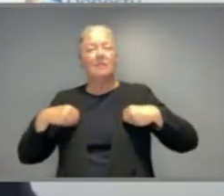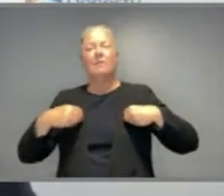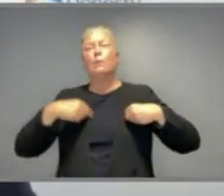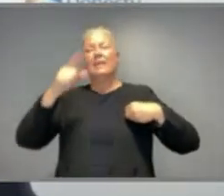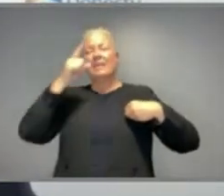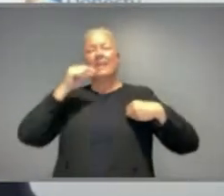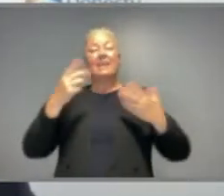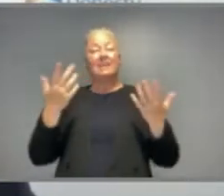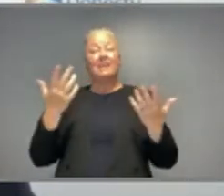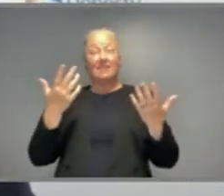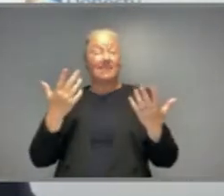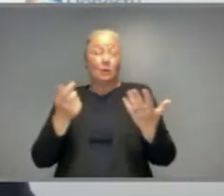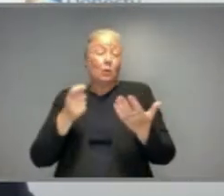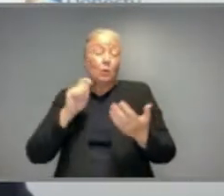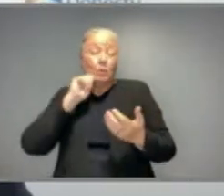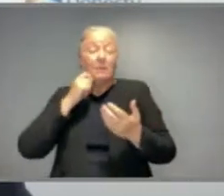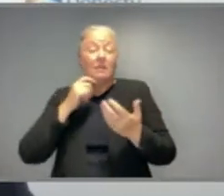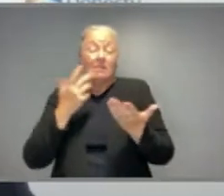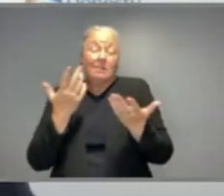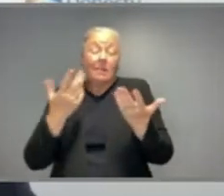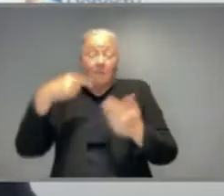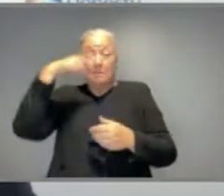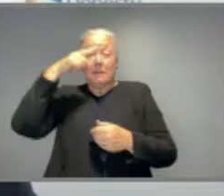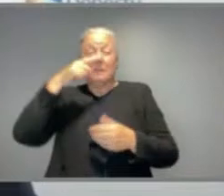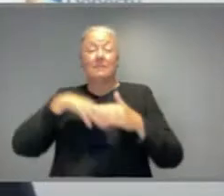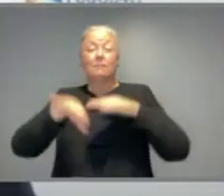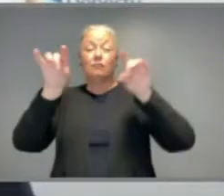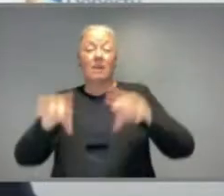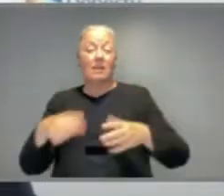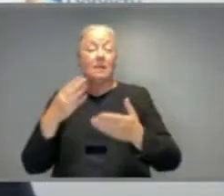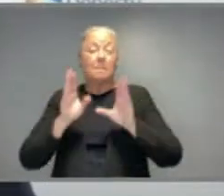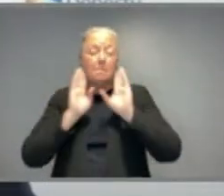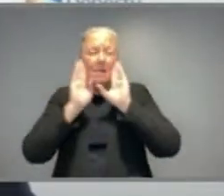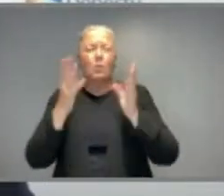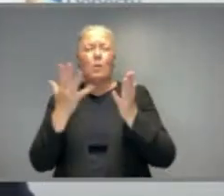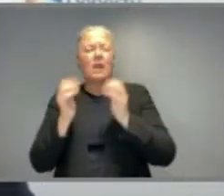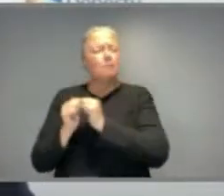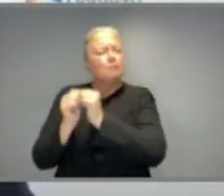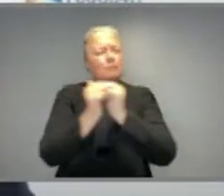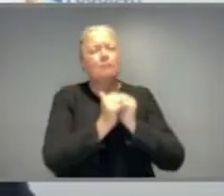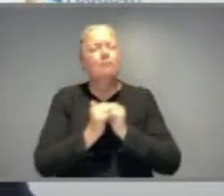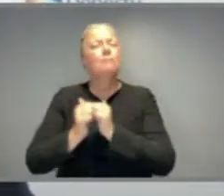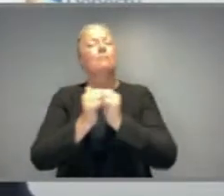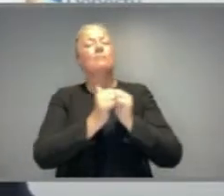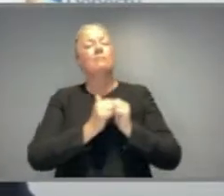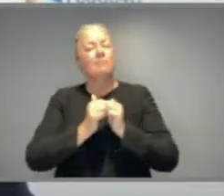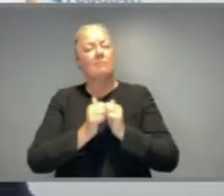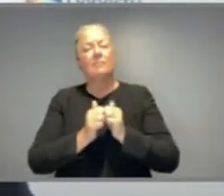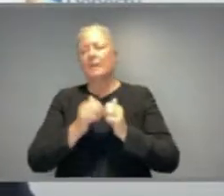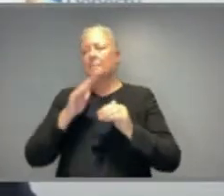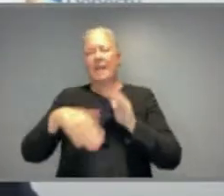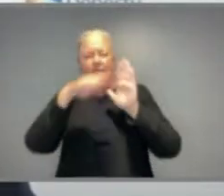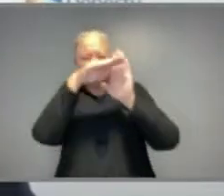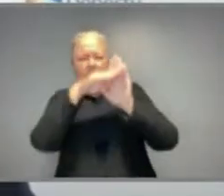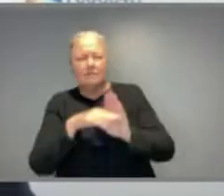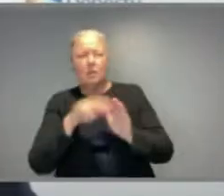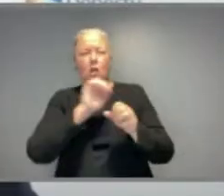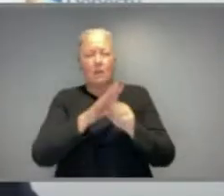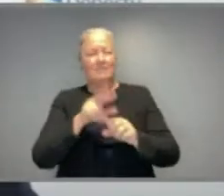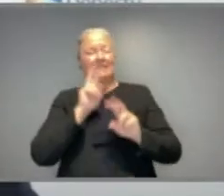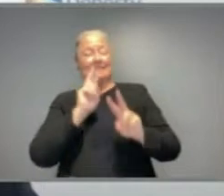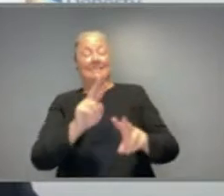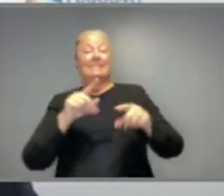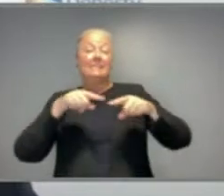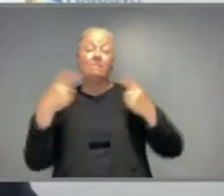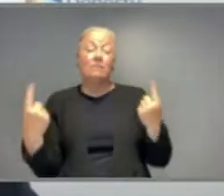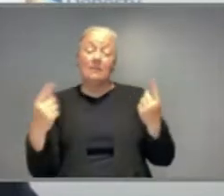been amazing in really cooperating with the COVID restrictions, and they've seen the benefits of that. This is best